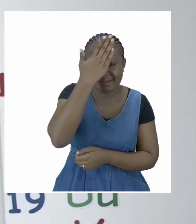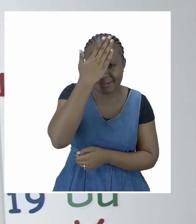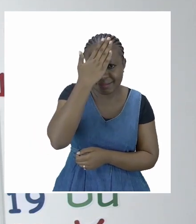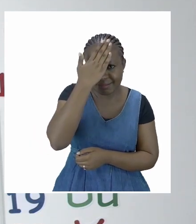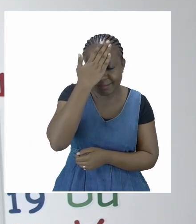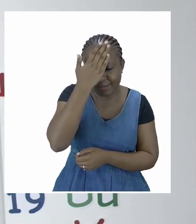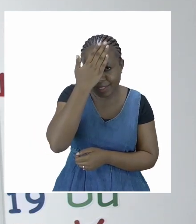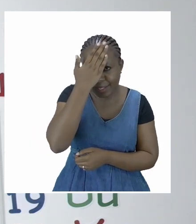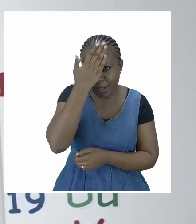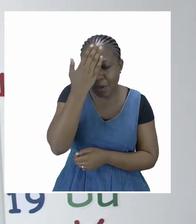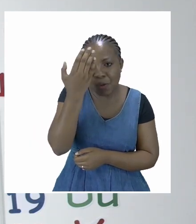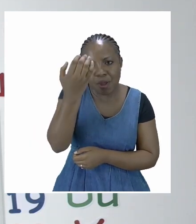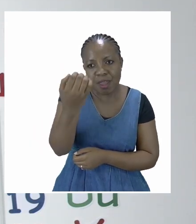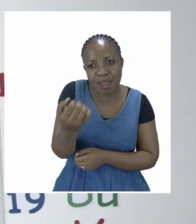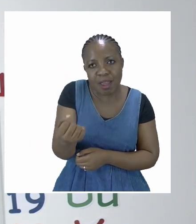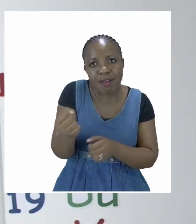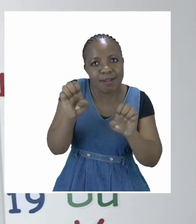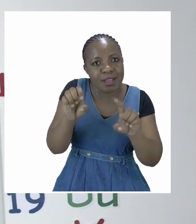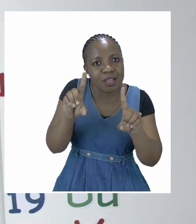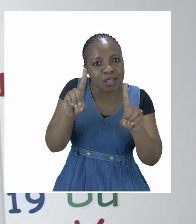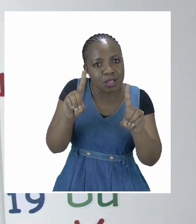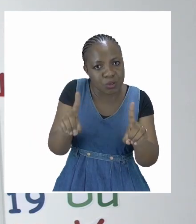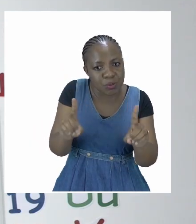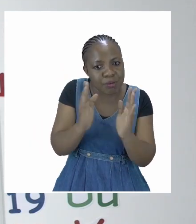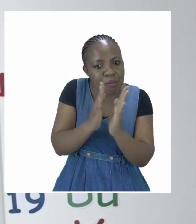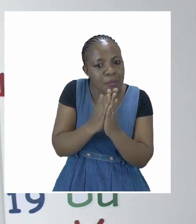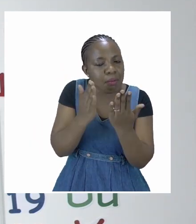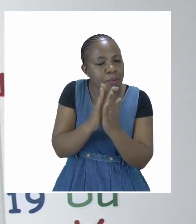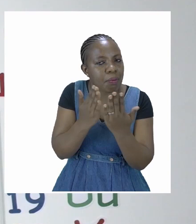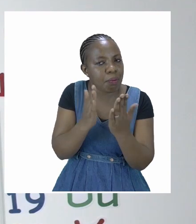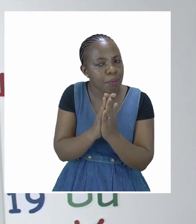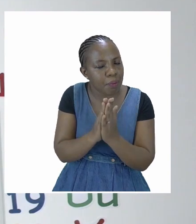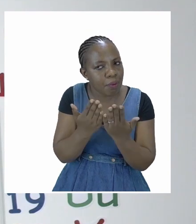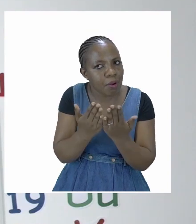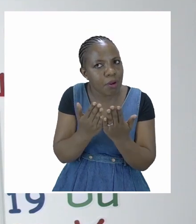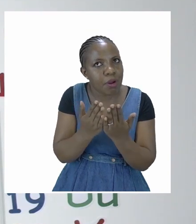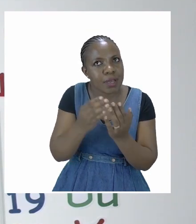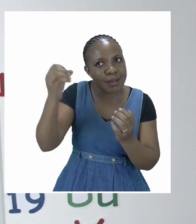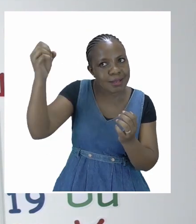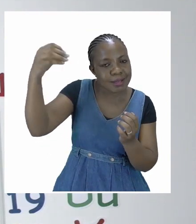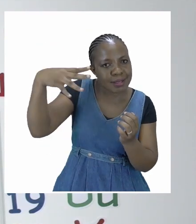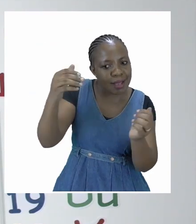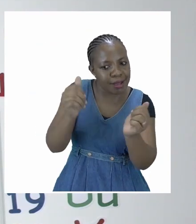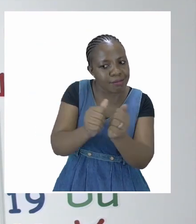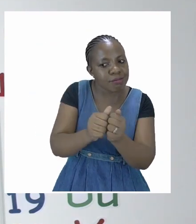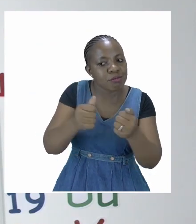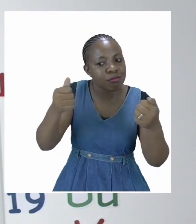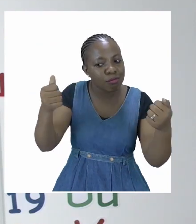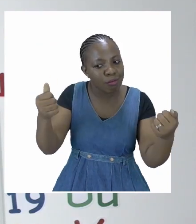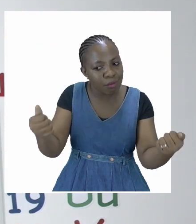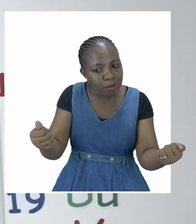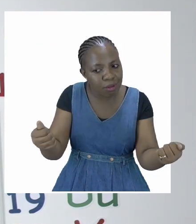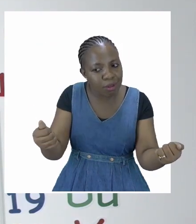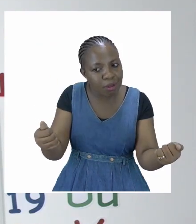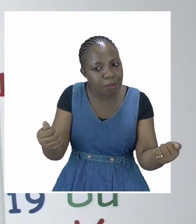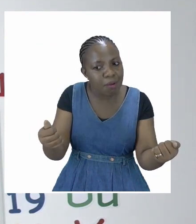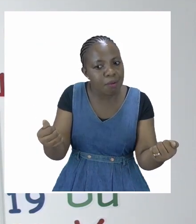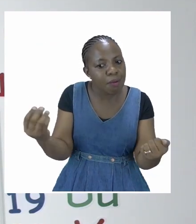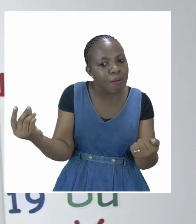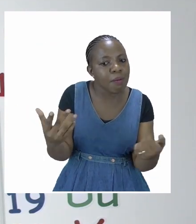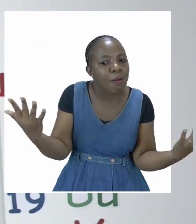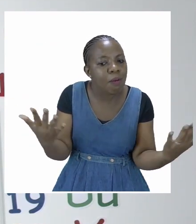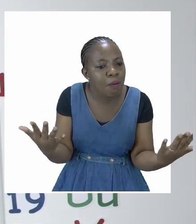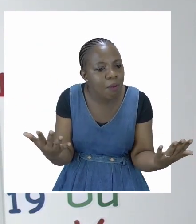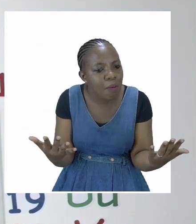booklet in our daily newspaper, street sales, or at your school every Monday